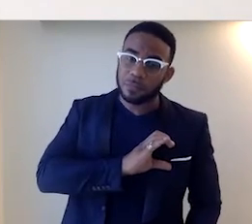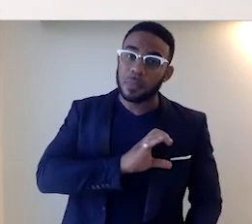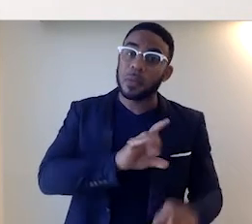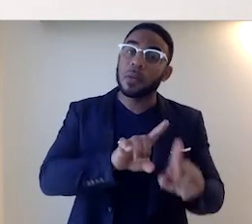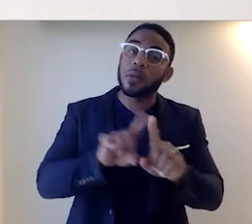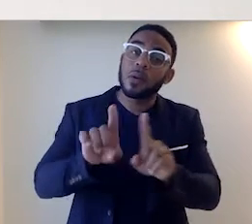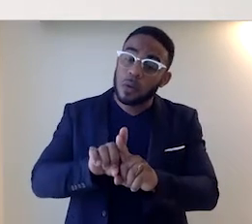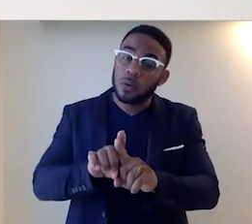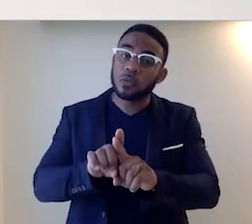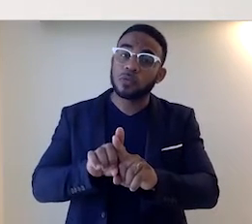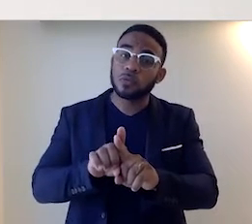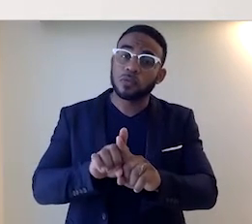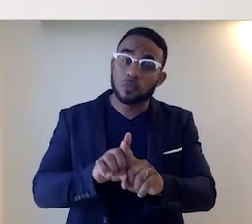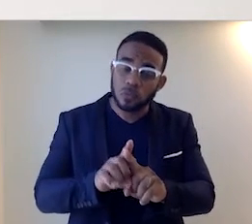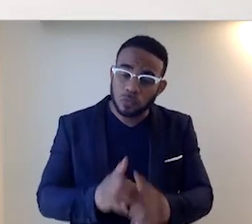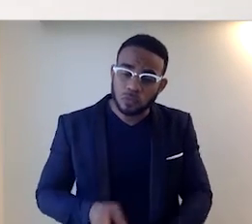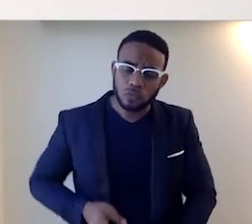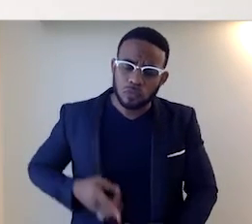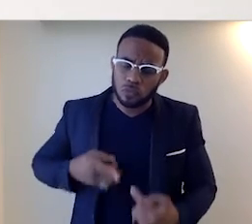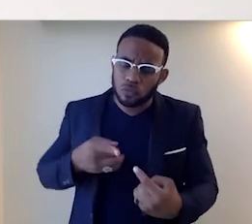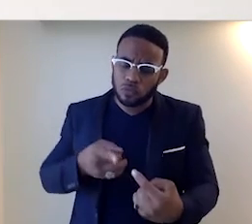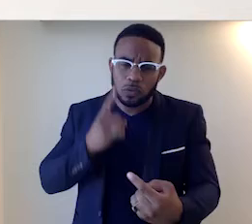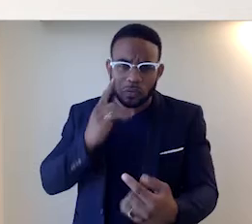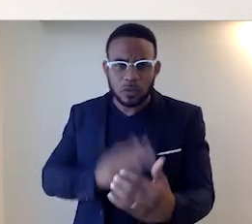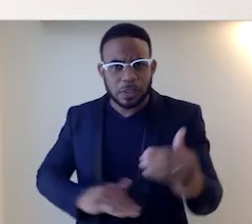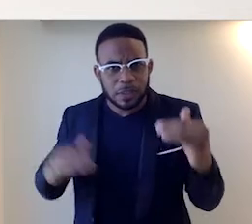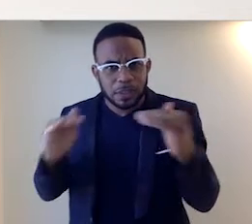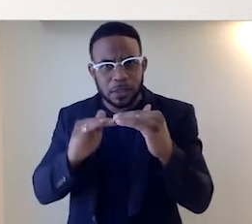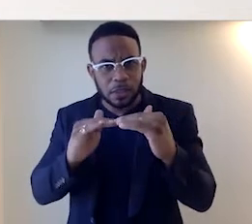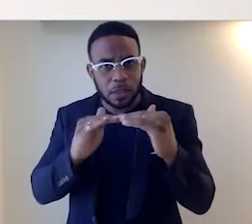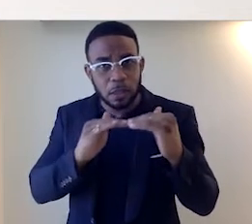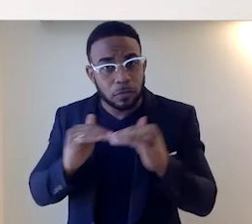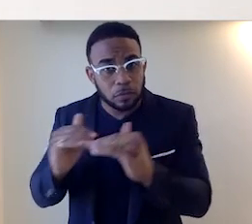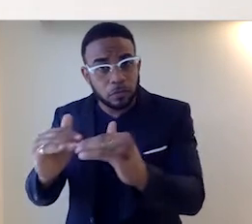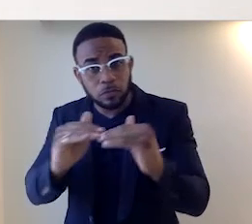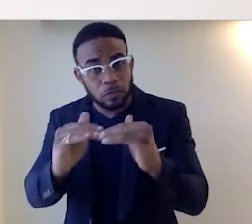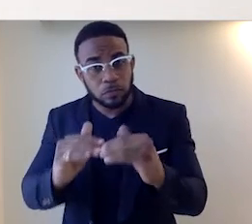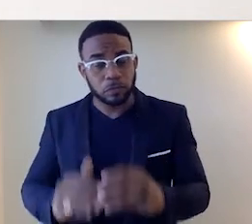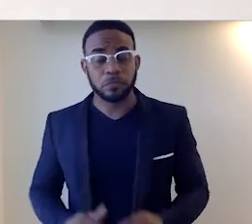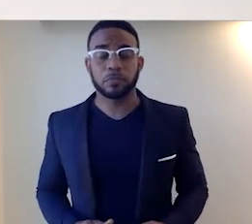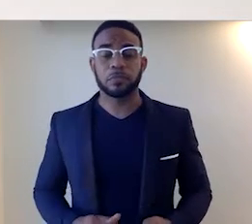and their struggle for justice and equality.